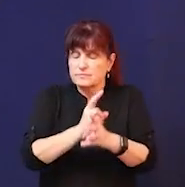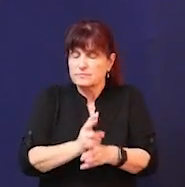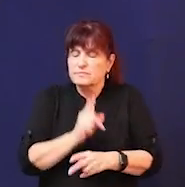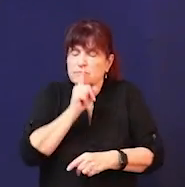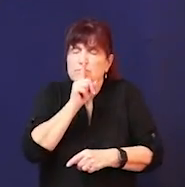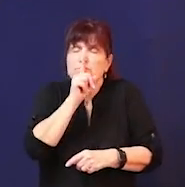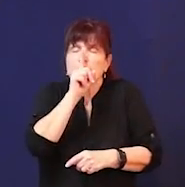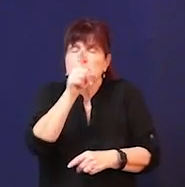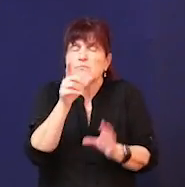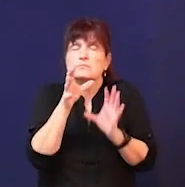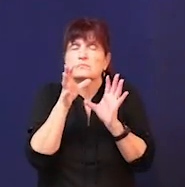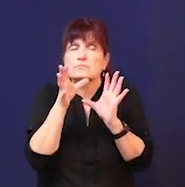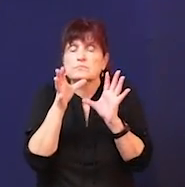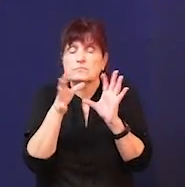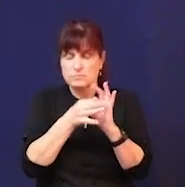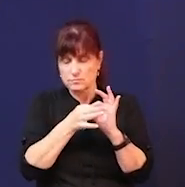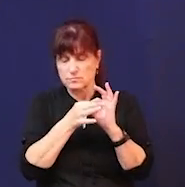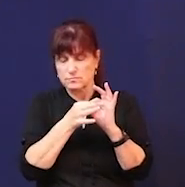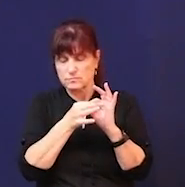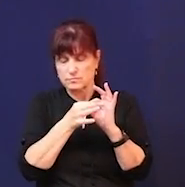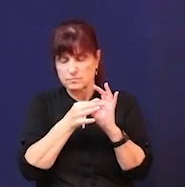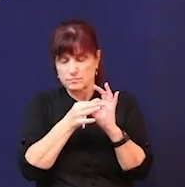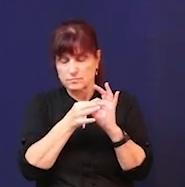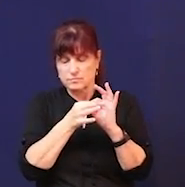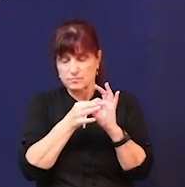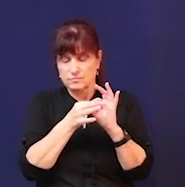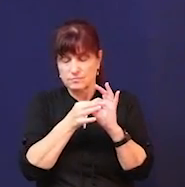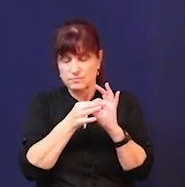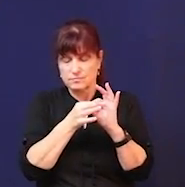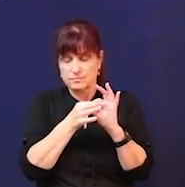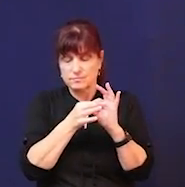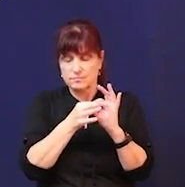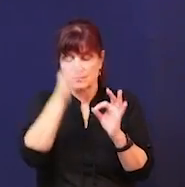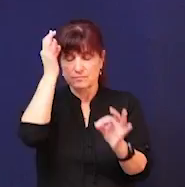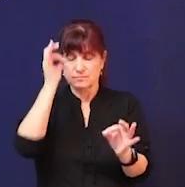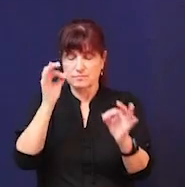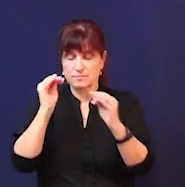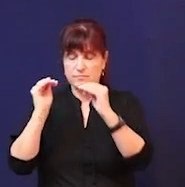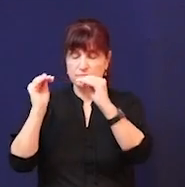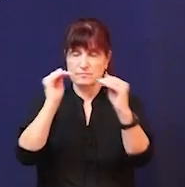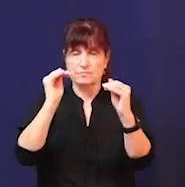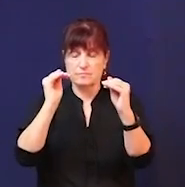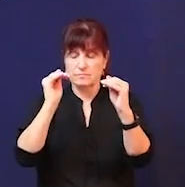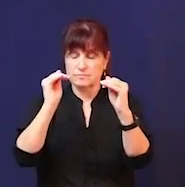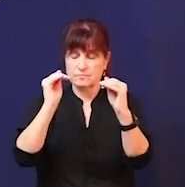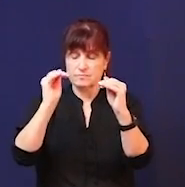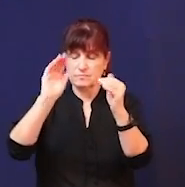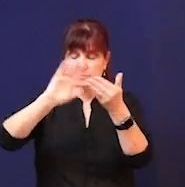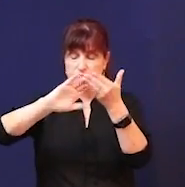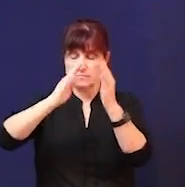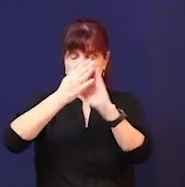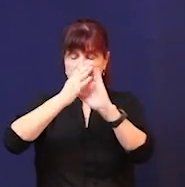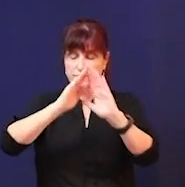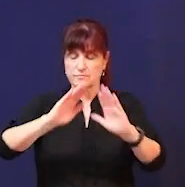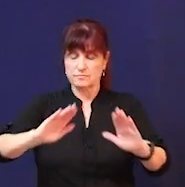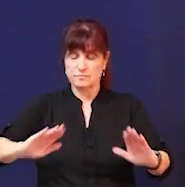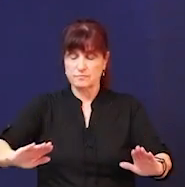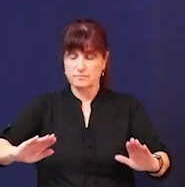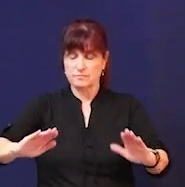Kindness and truth shall meet. Justice